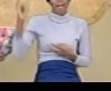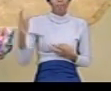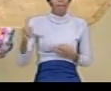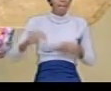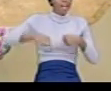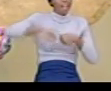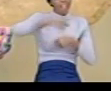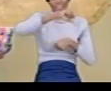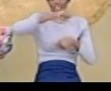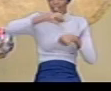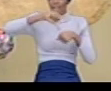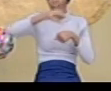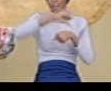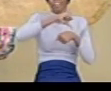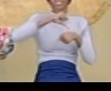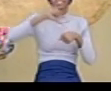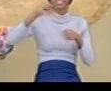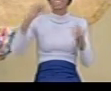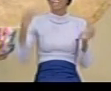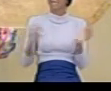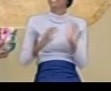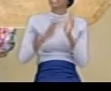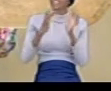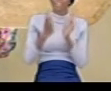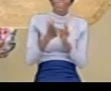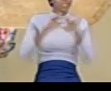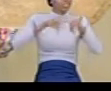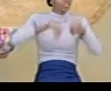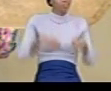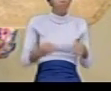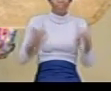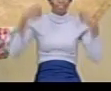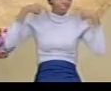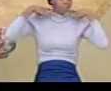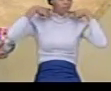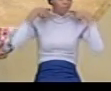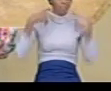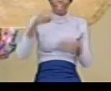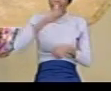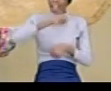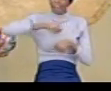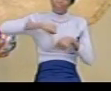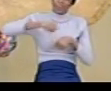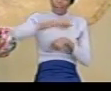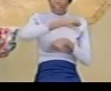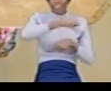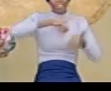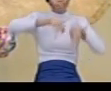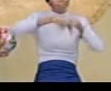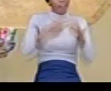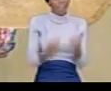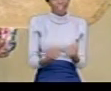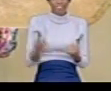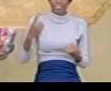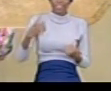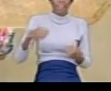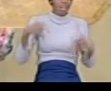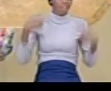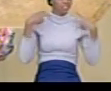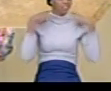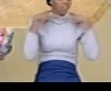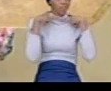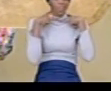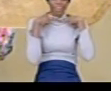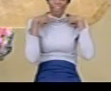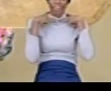yoke. By the anointing, Jesus breaks the yoke. Anointing breaks the